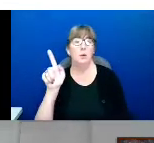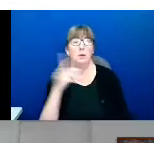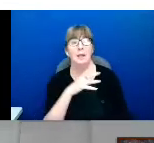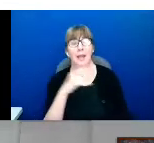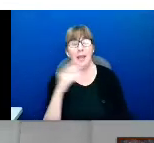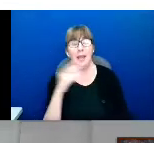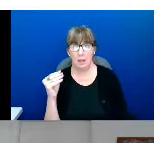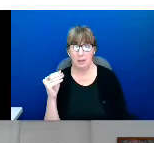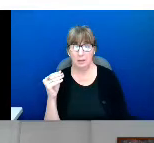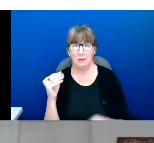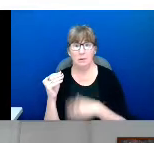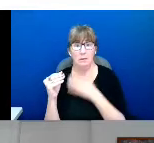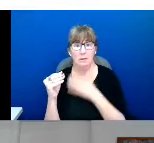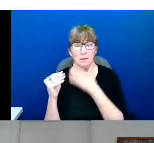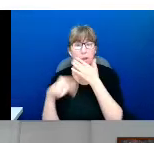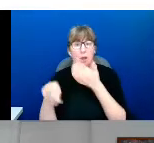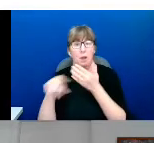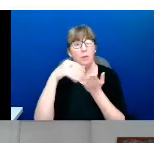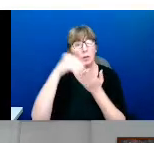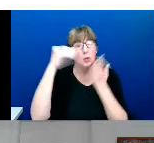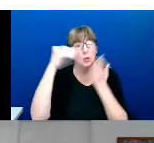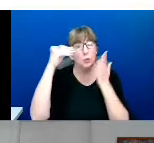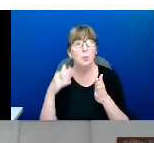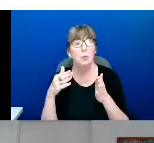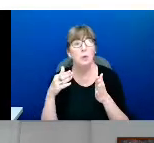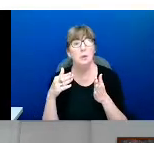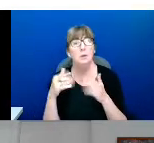the students